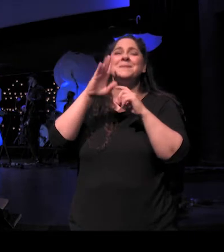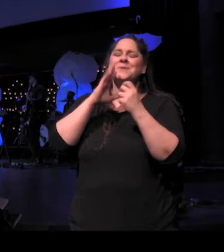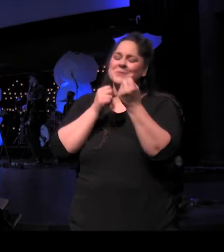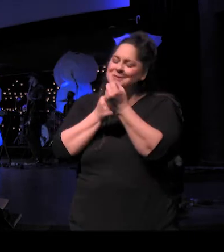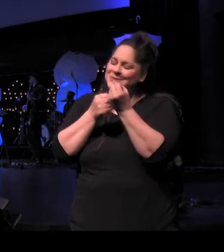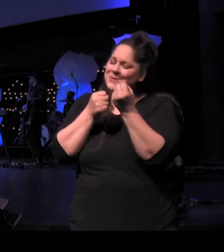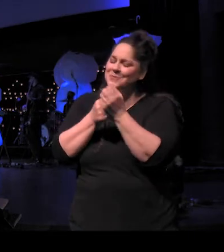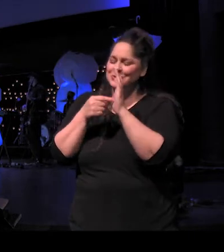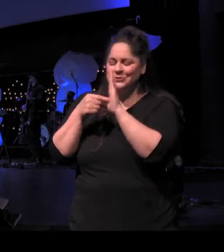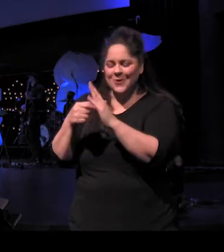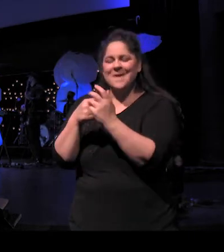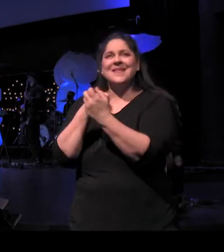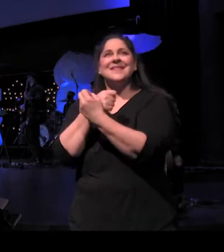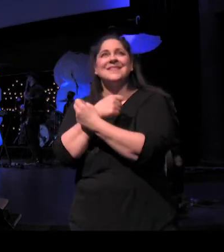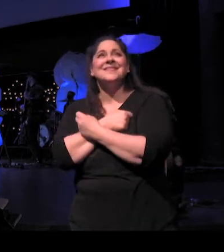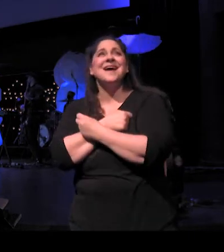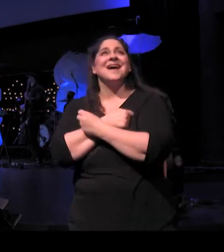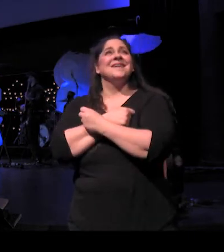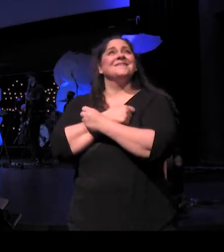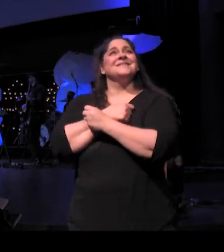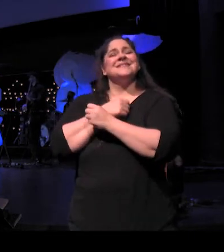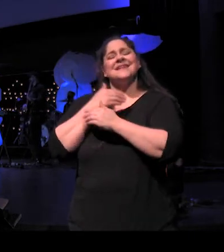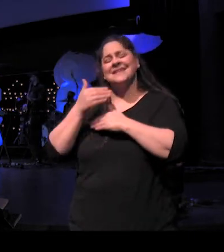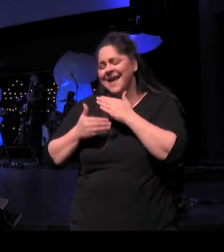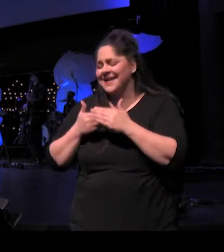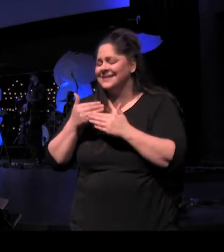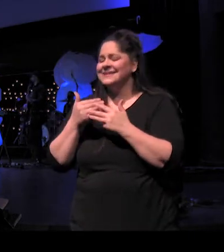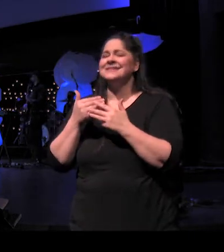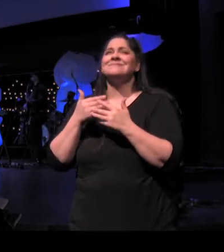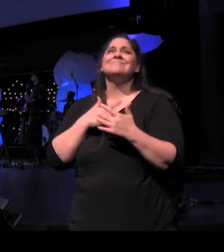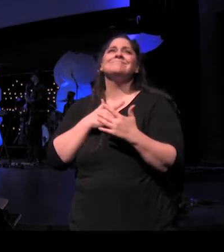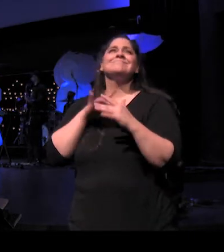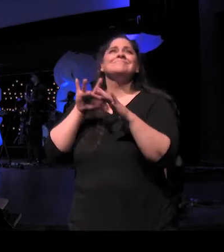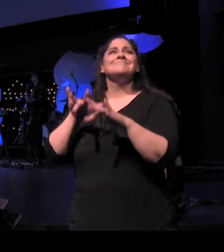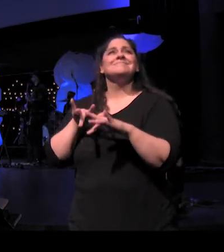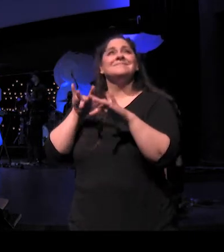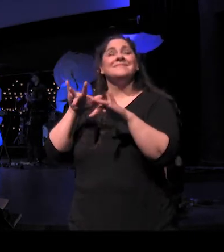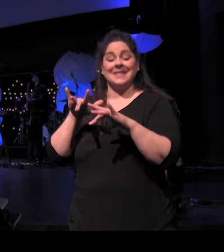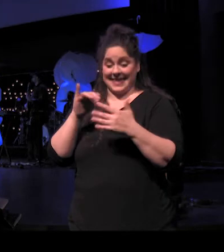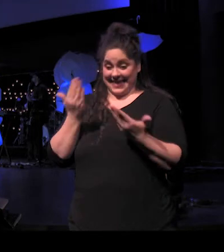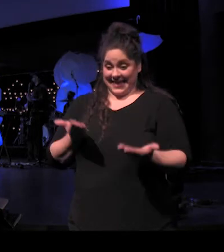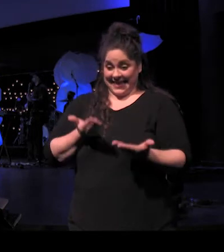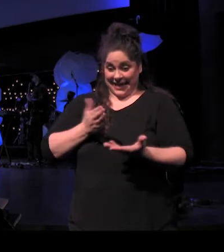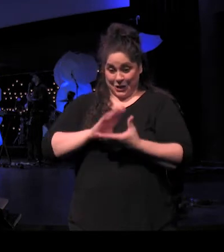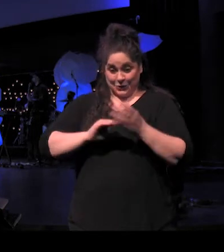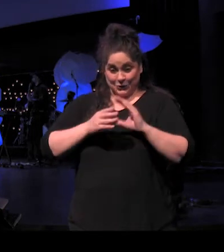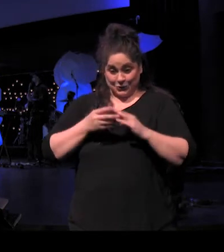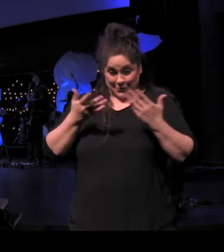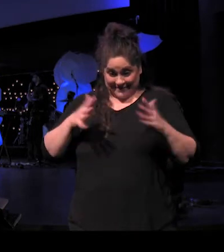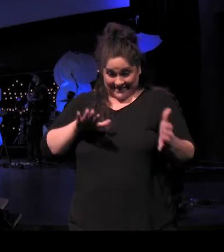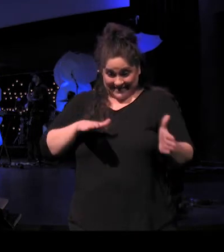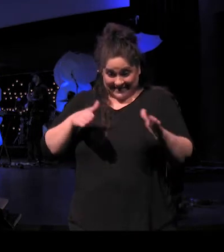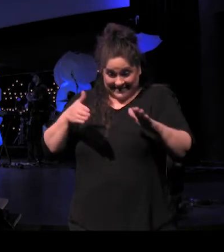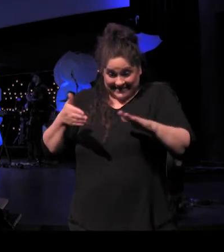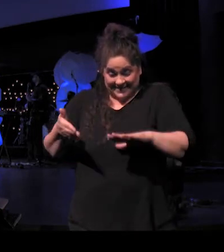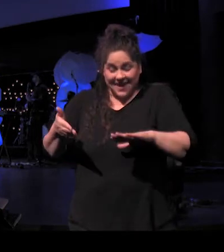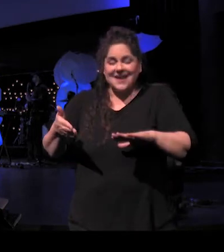gentleness. Thank you, God, that our story, when it's over here on earth, isn't ever really over.